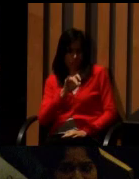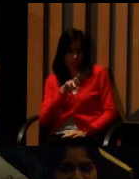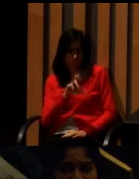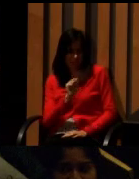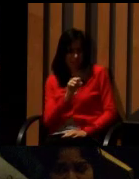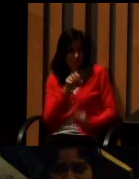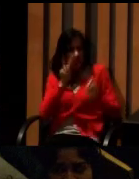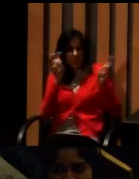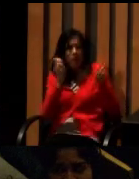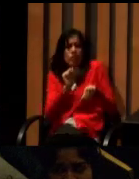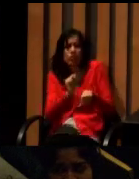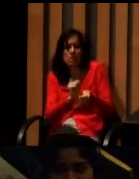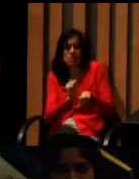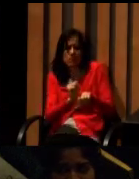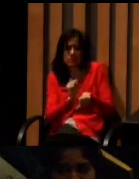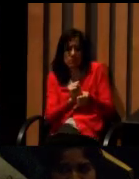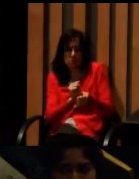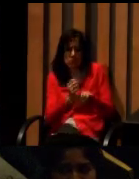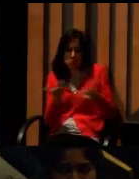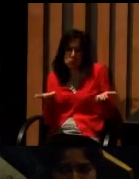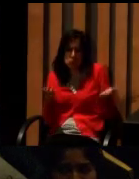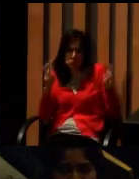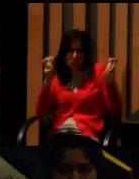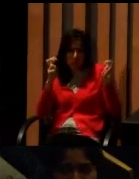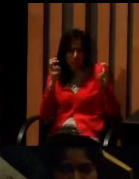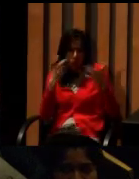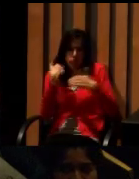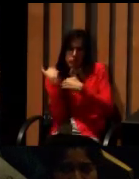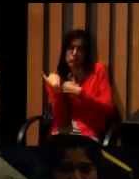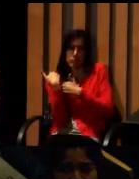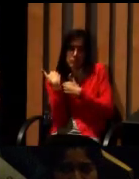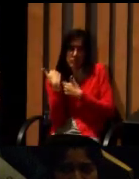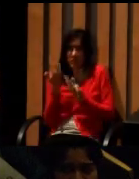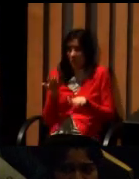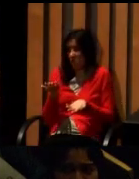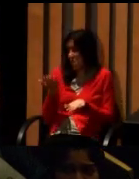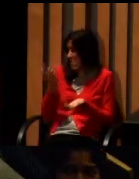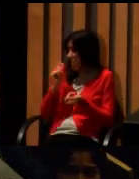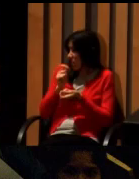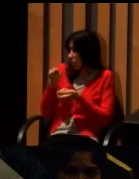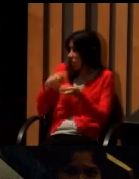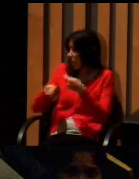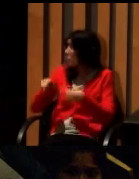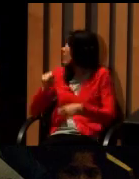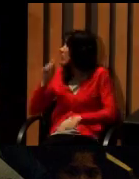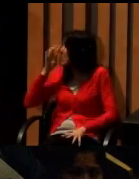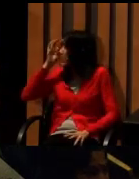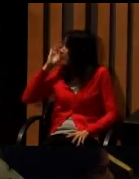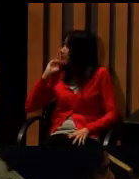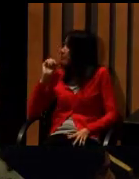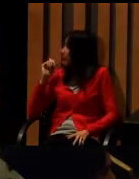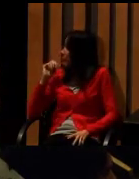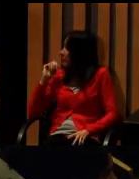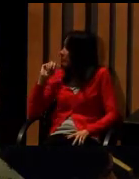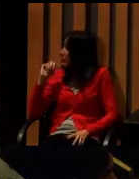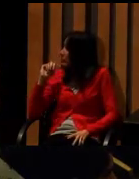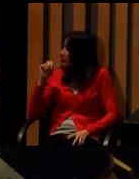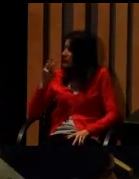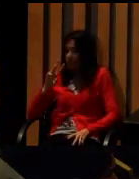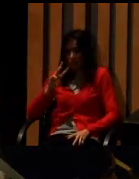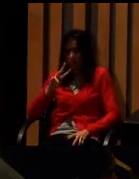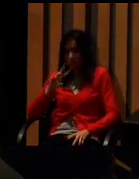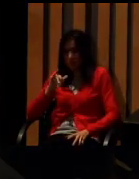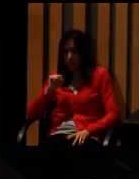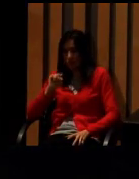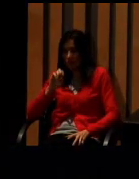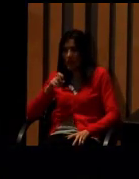Like, you know, there was certain things they had to do. So would it be bad if they just changed the name to Washington Warriors? That's a good question,